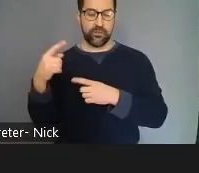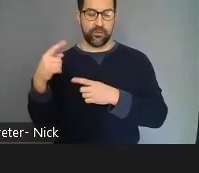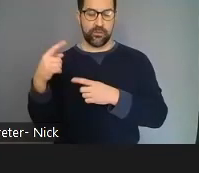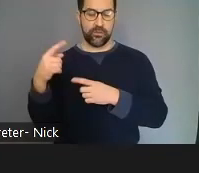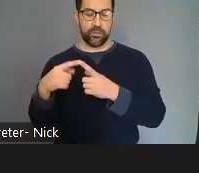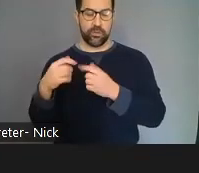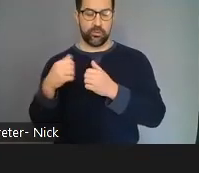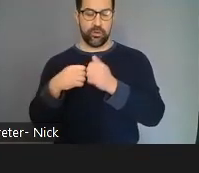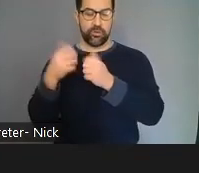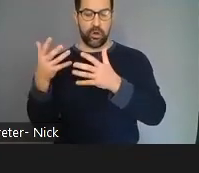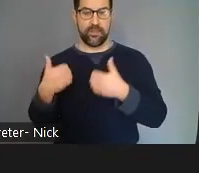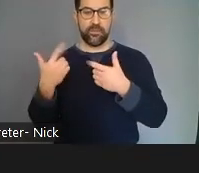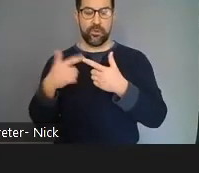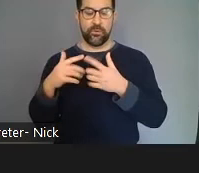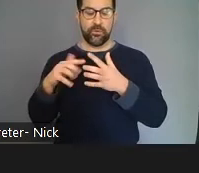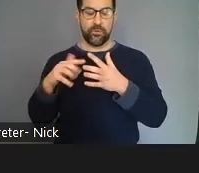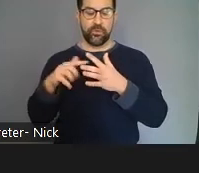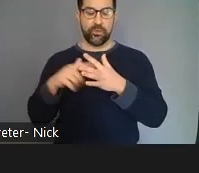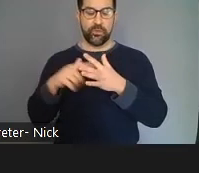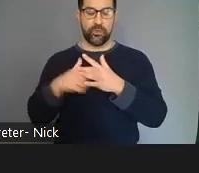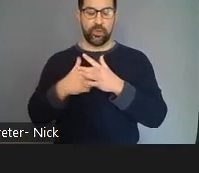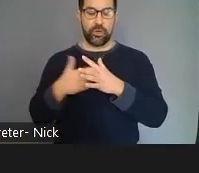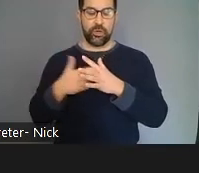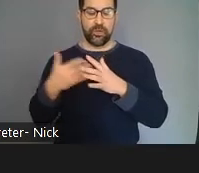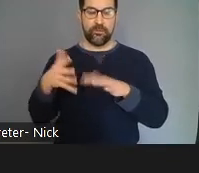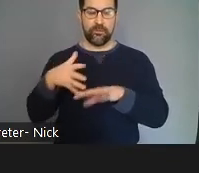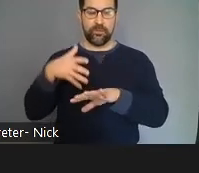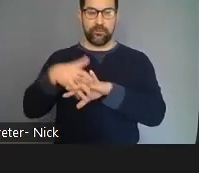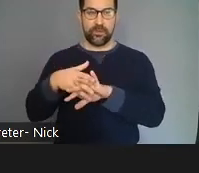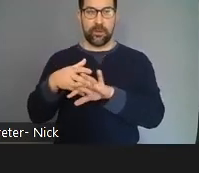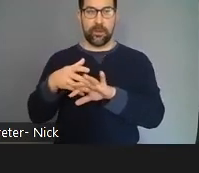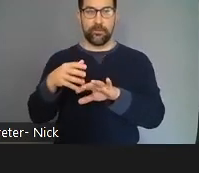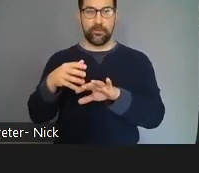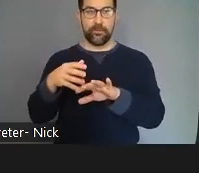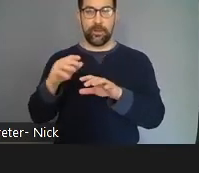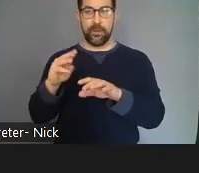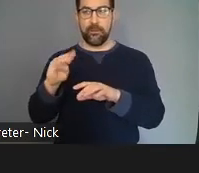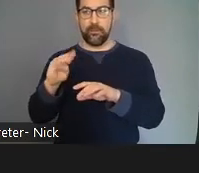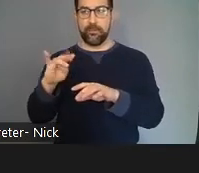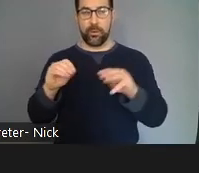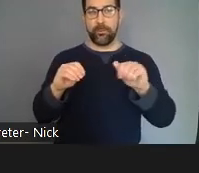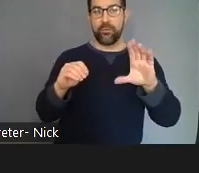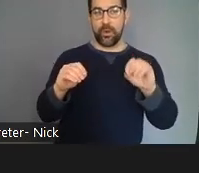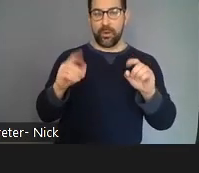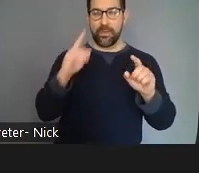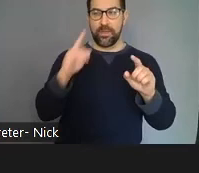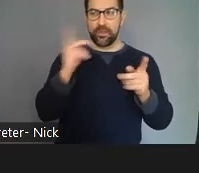in, and we start implementing those, whether it's on a micro level or a bigger scale, I think those